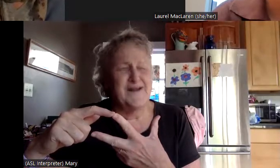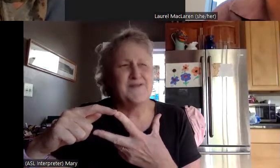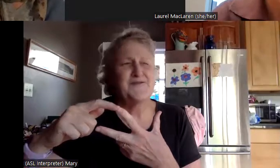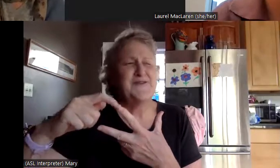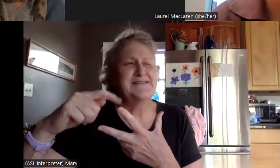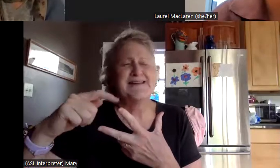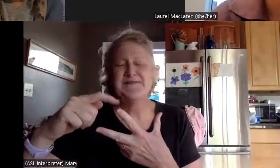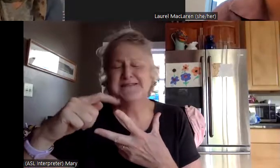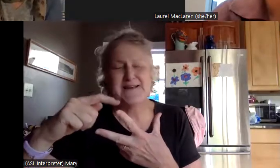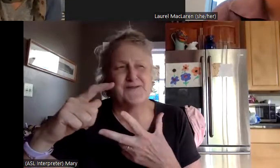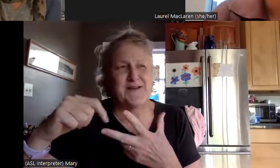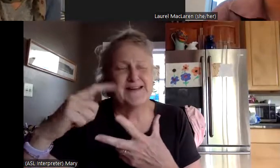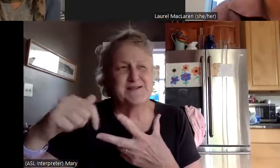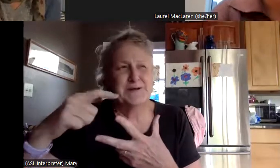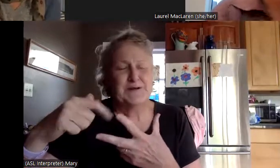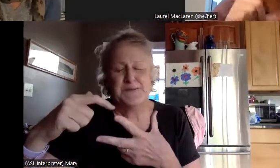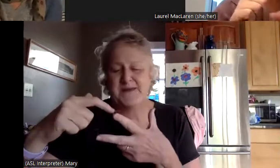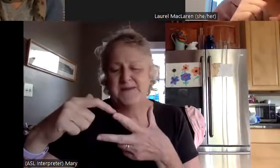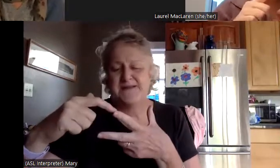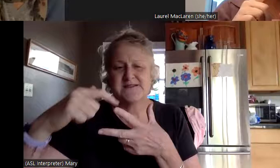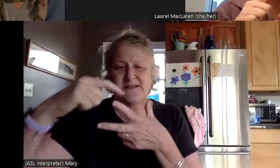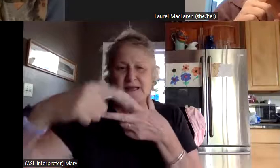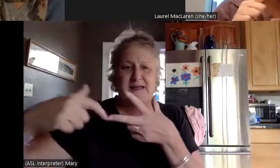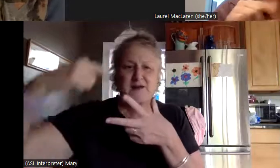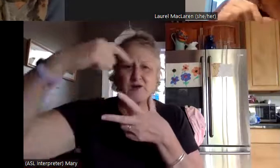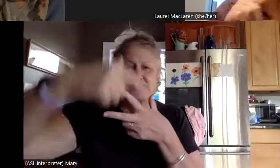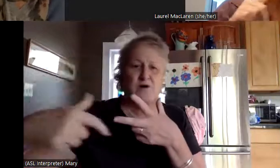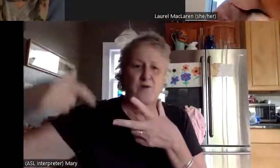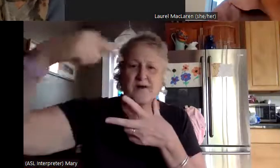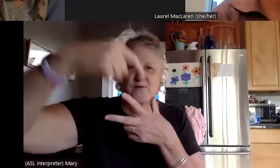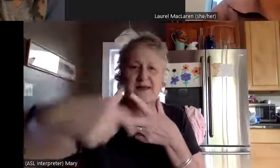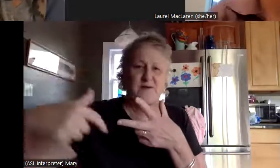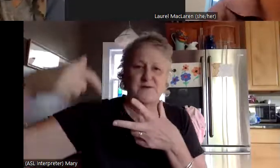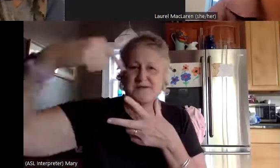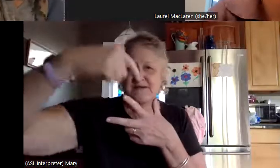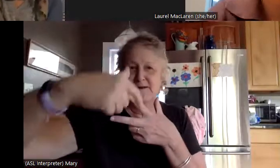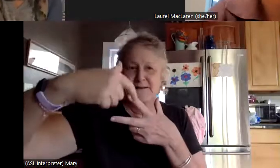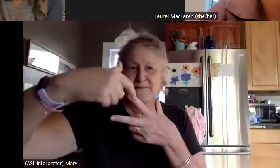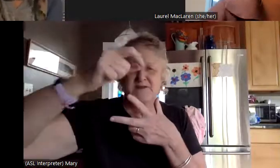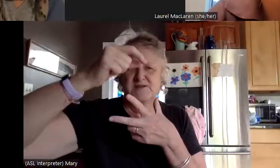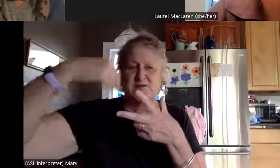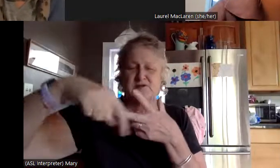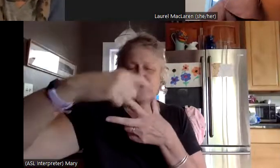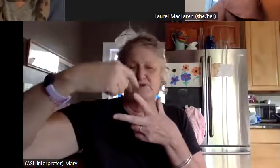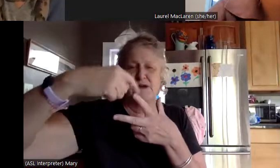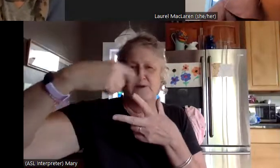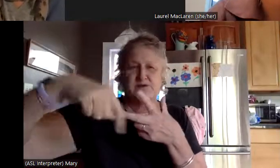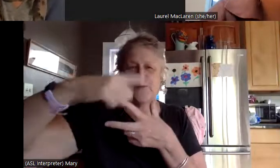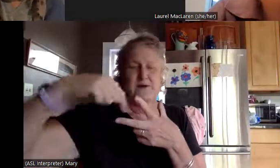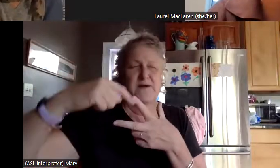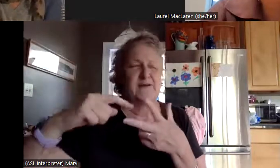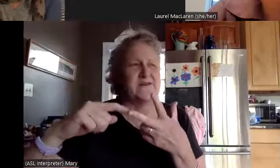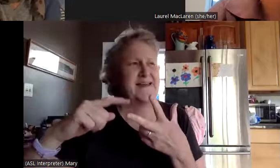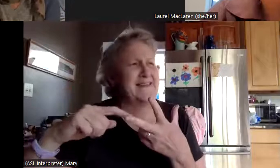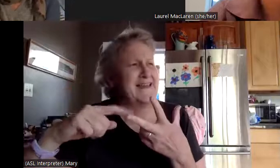I forgot the second one is kind of a funny term. Yeah, but like a it diamond-shaped goes all head. the way around. Yeah. The circle, the stripe goes all